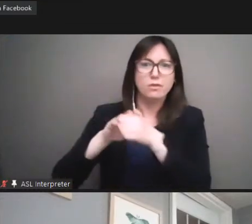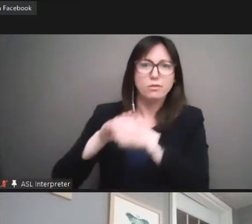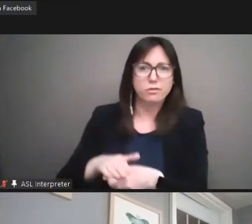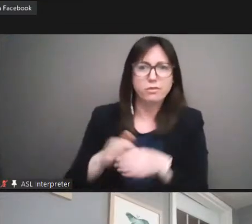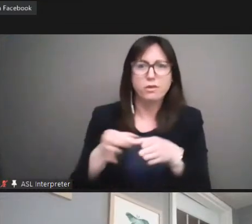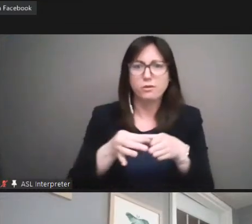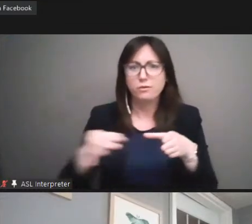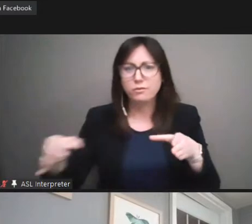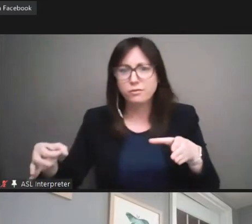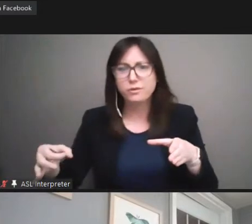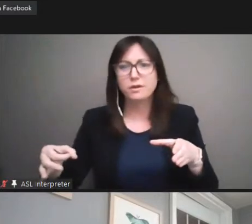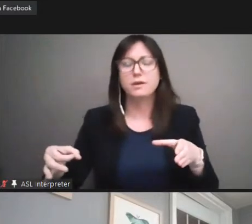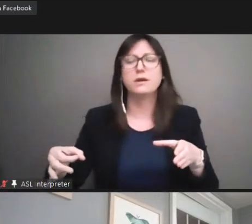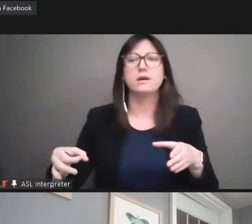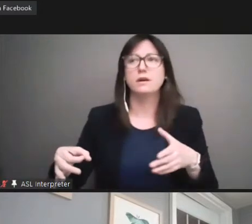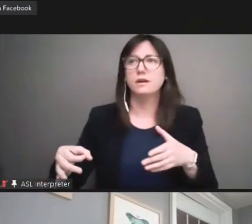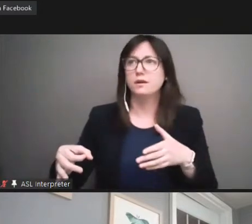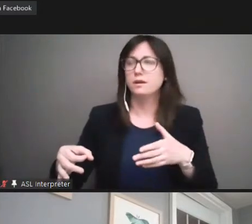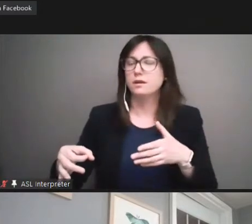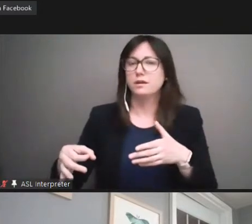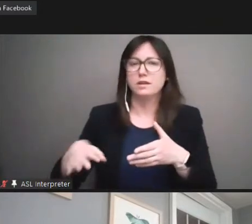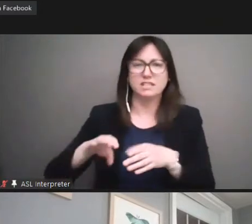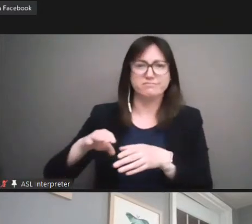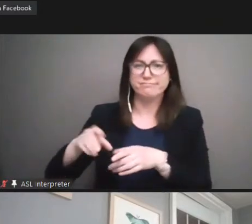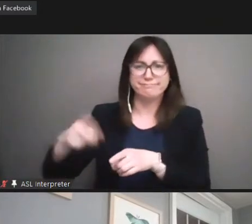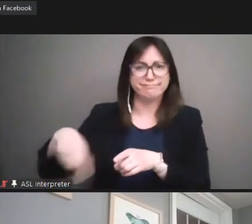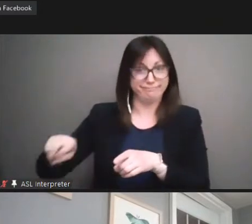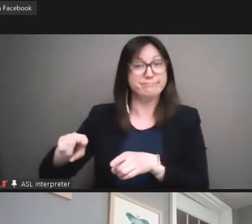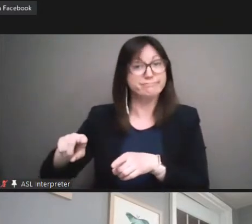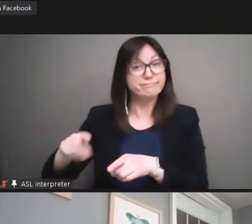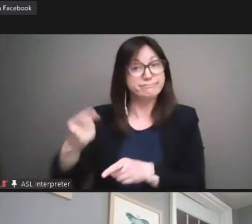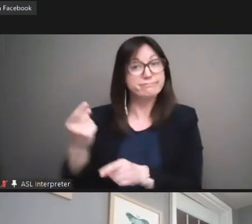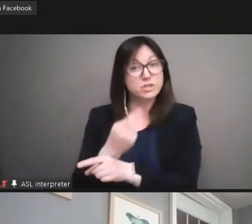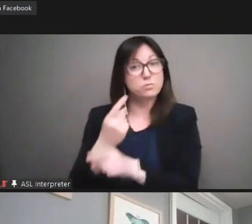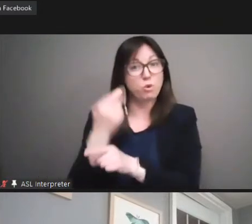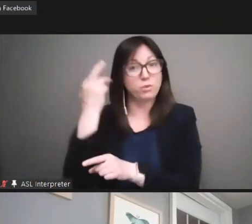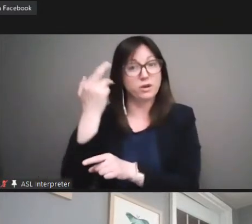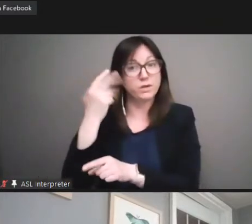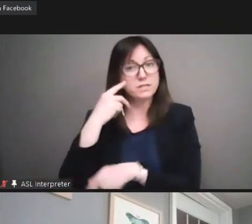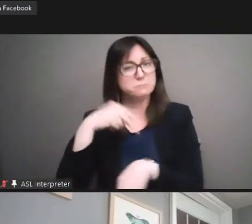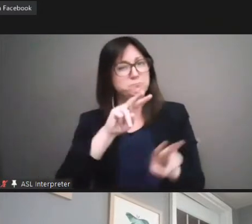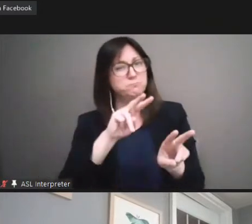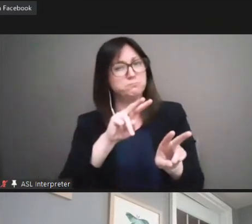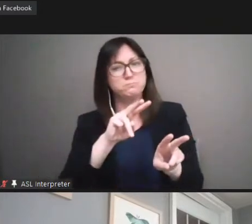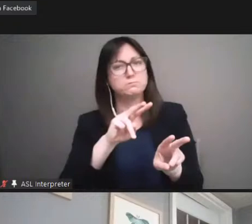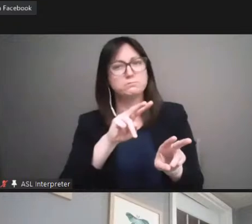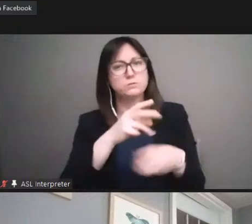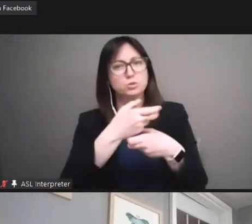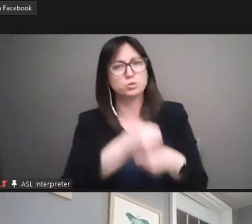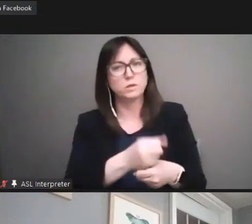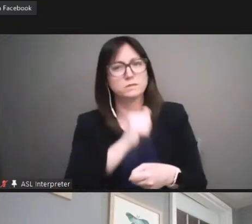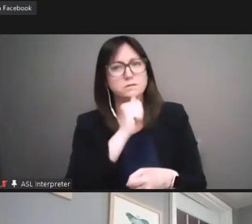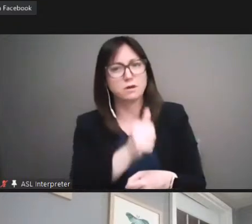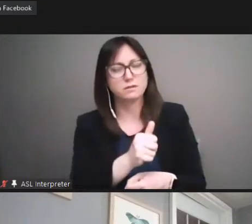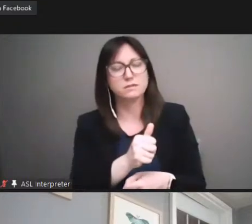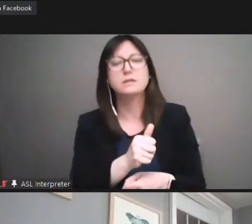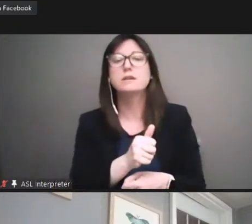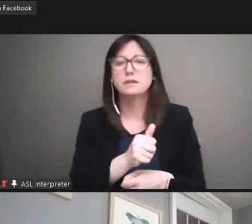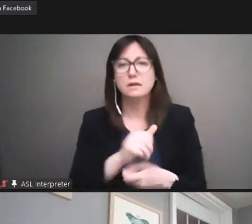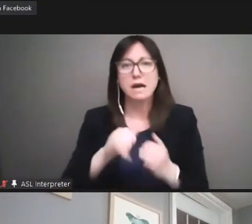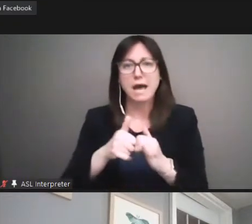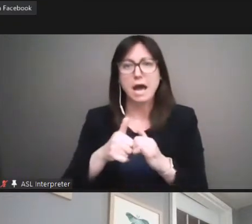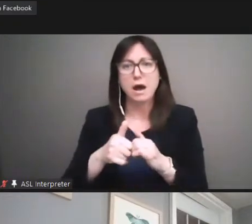good reason to perhaps be mistrustful of larger institutions. I think there was a pretty